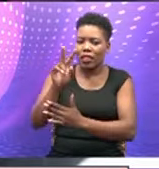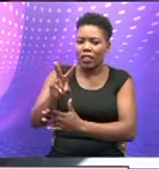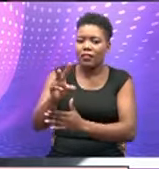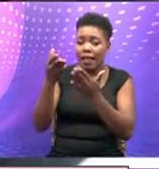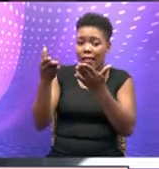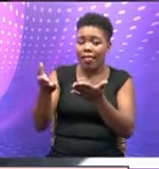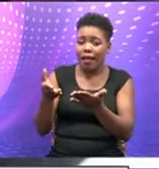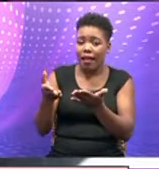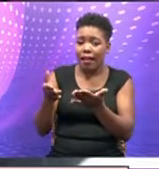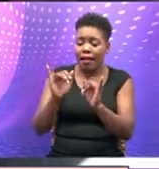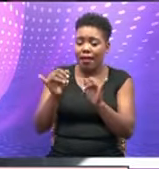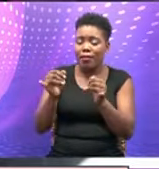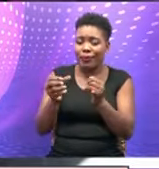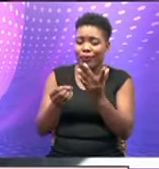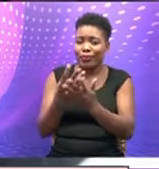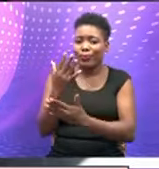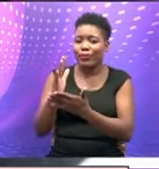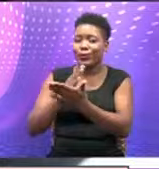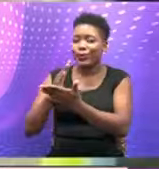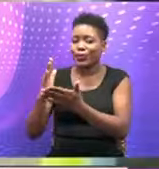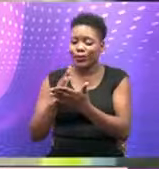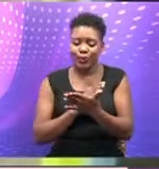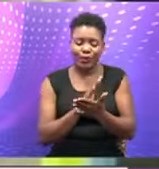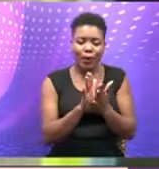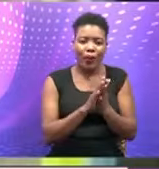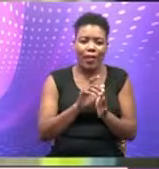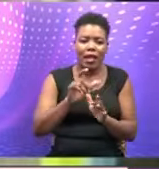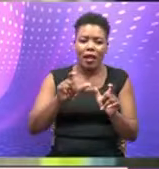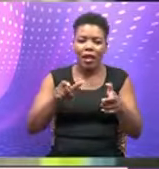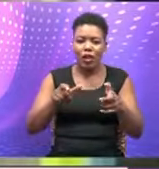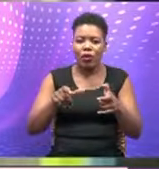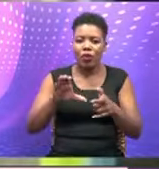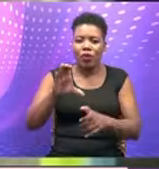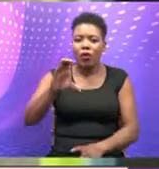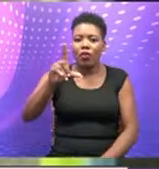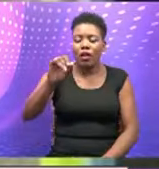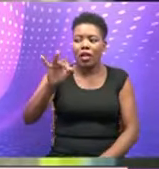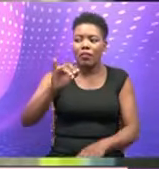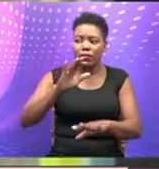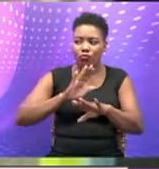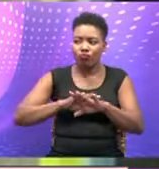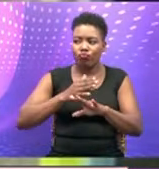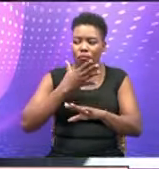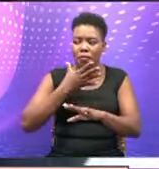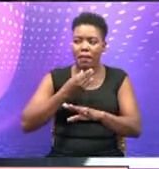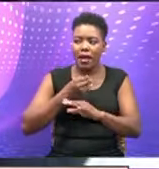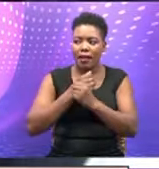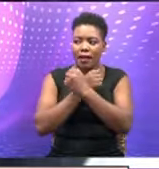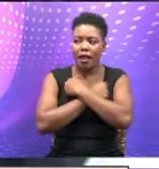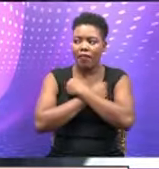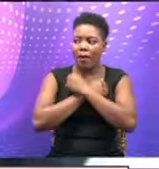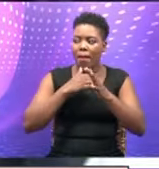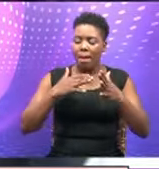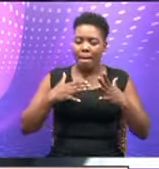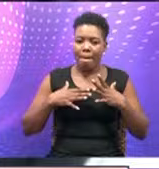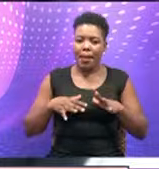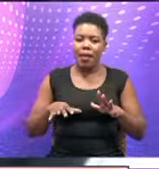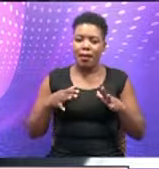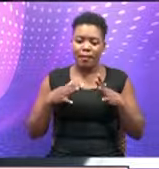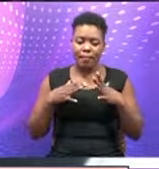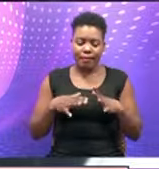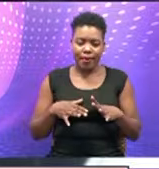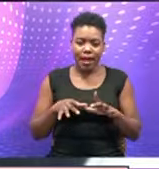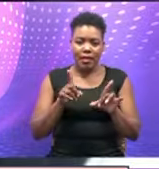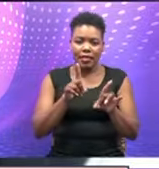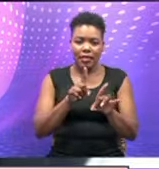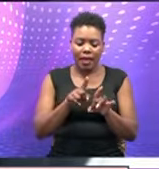it was being talked about in the radio and the news. Cliff was friendly and lovely. In fact, he